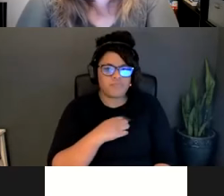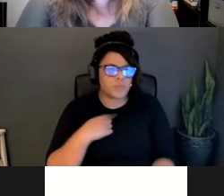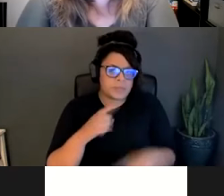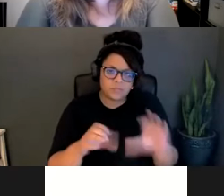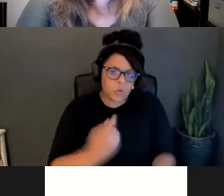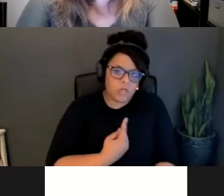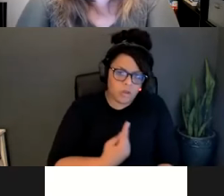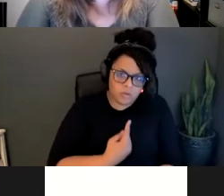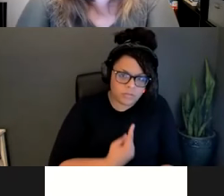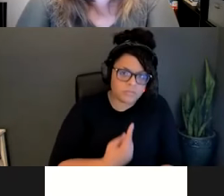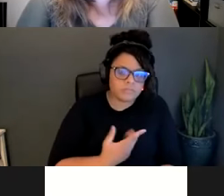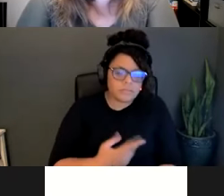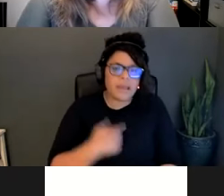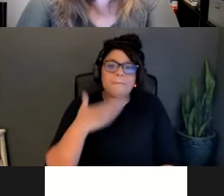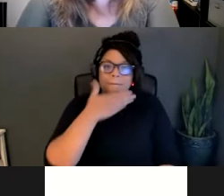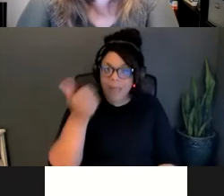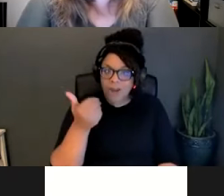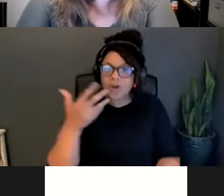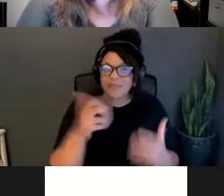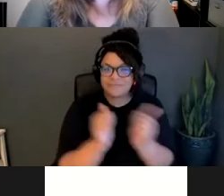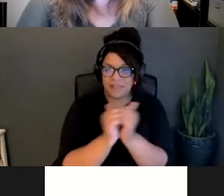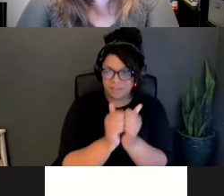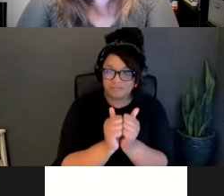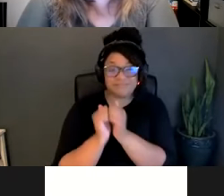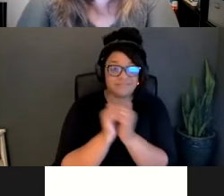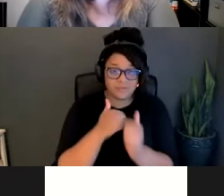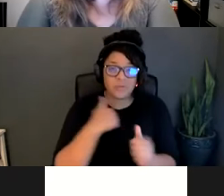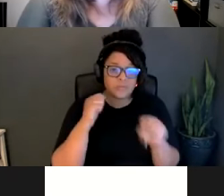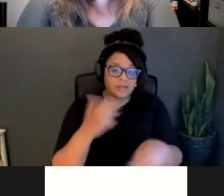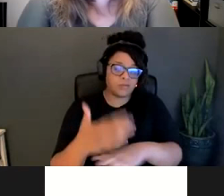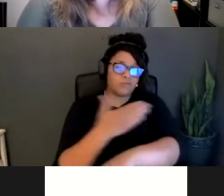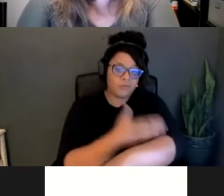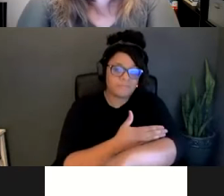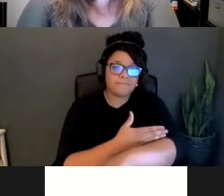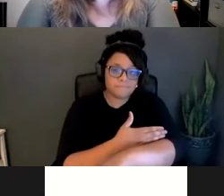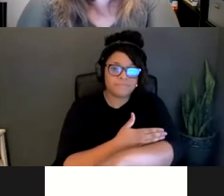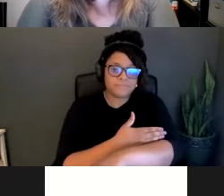alone. We are better together, and together we can improve